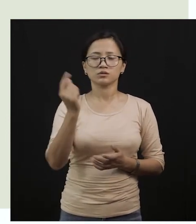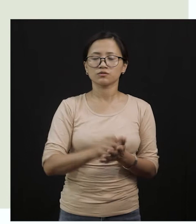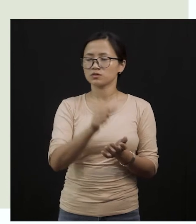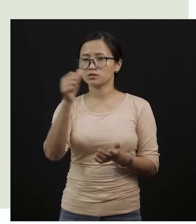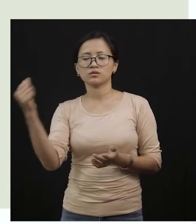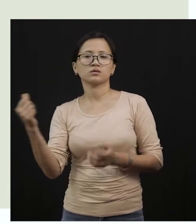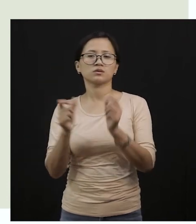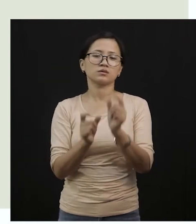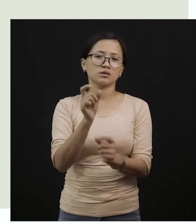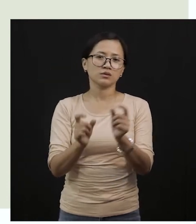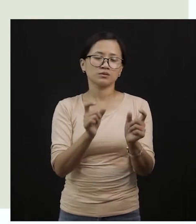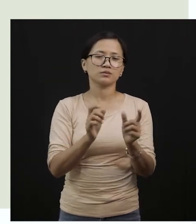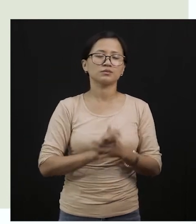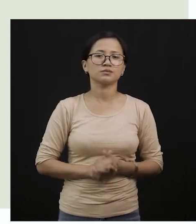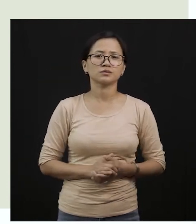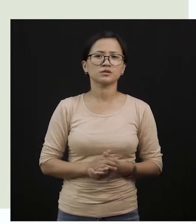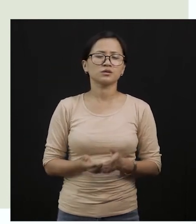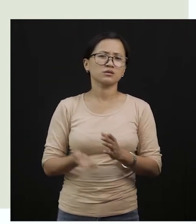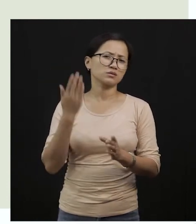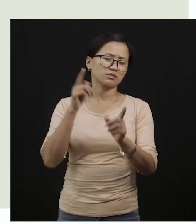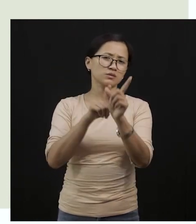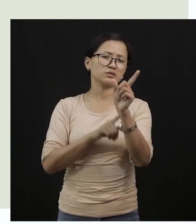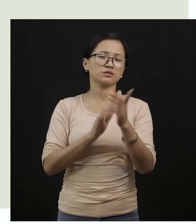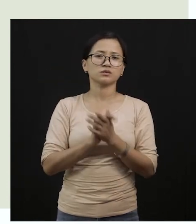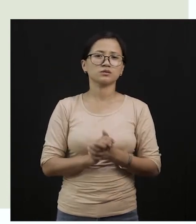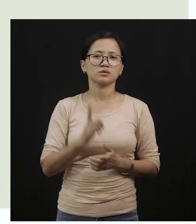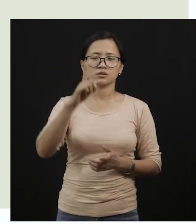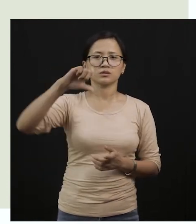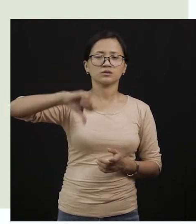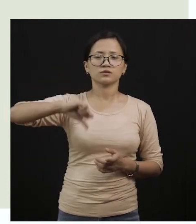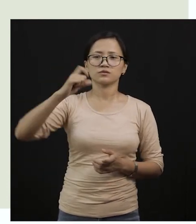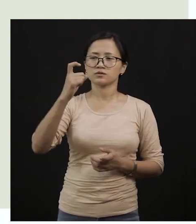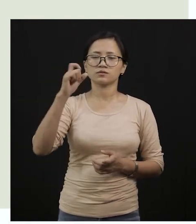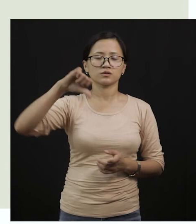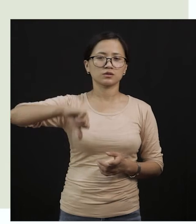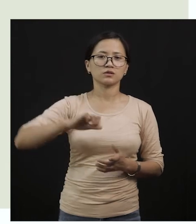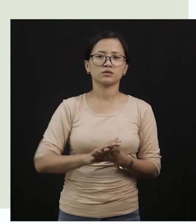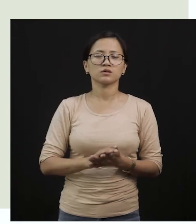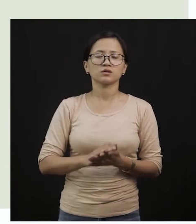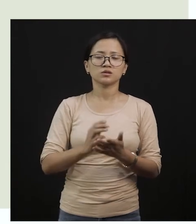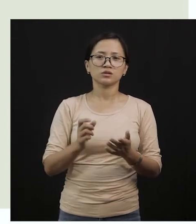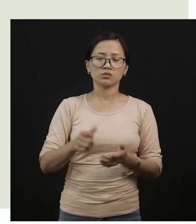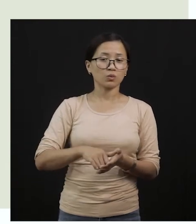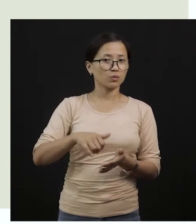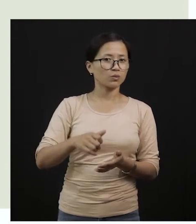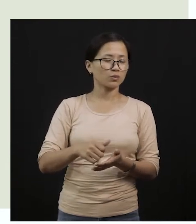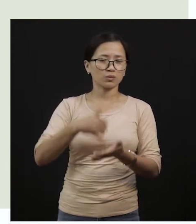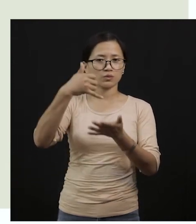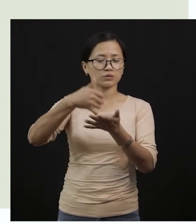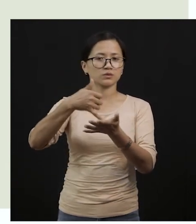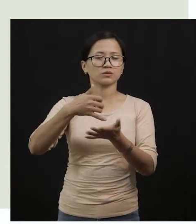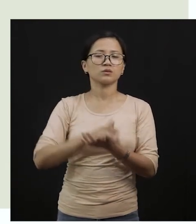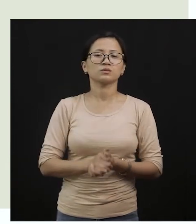people, okay? These are some years that I want you to remember. In 1979, she won the Nobel Prize for Peace.